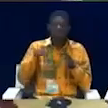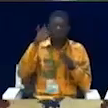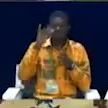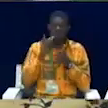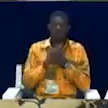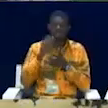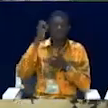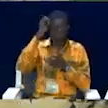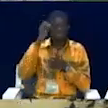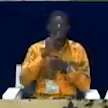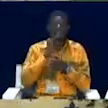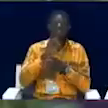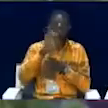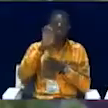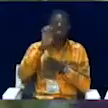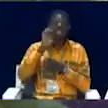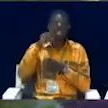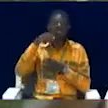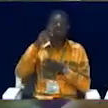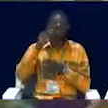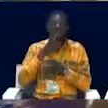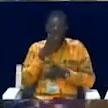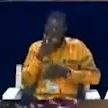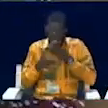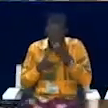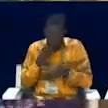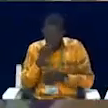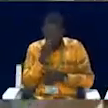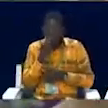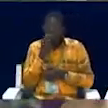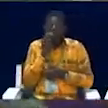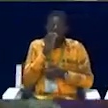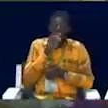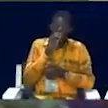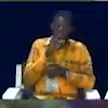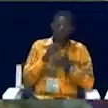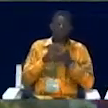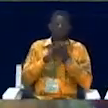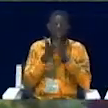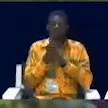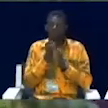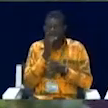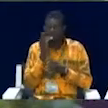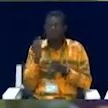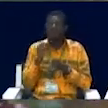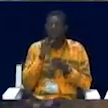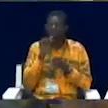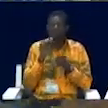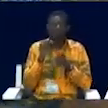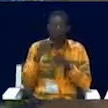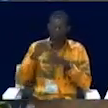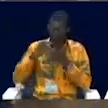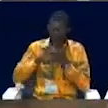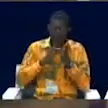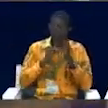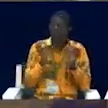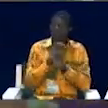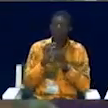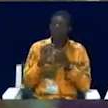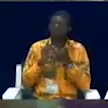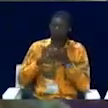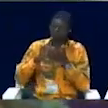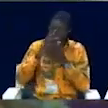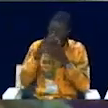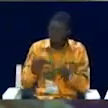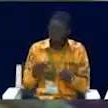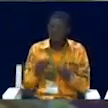is epileptic. So after then, we started treating him on epilepsy, all to no avail. Unlike other children that they were